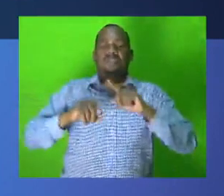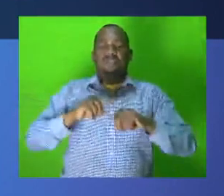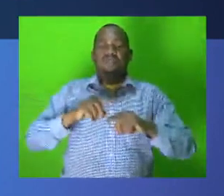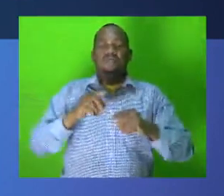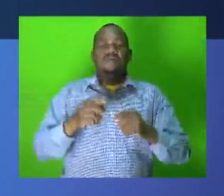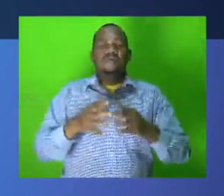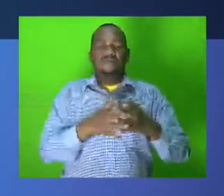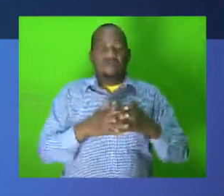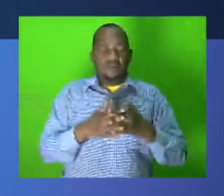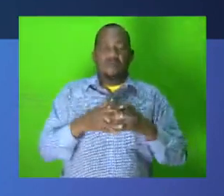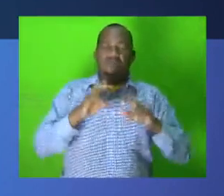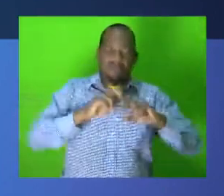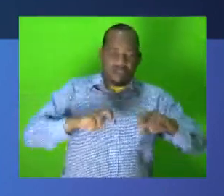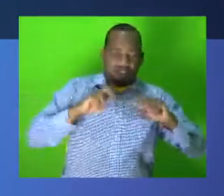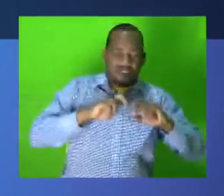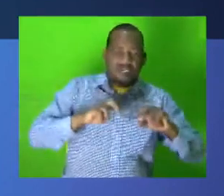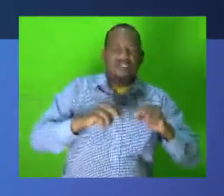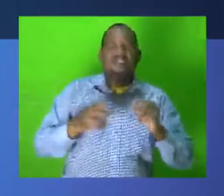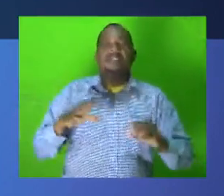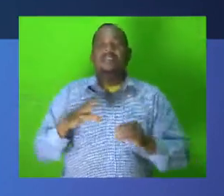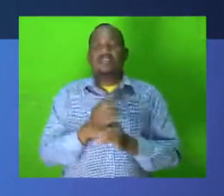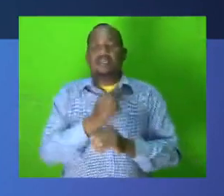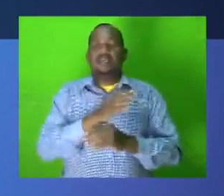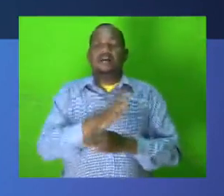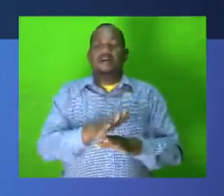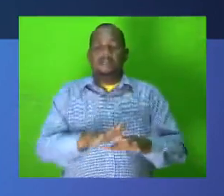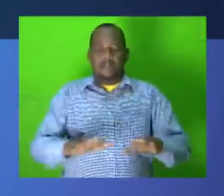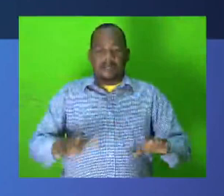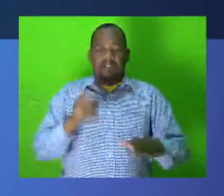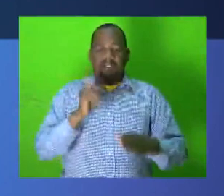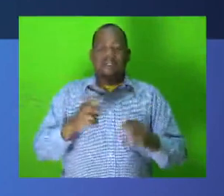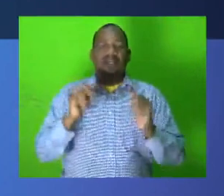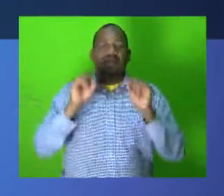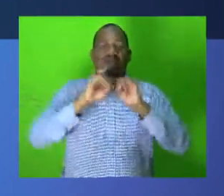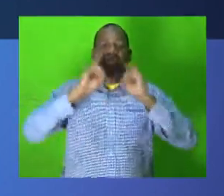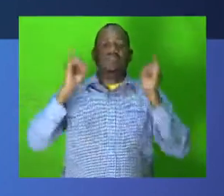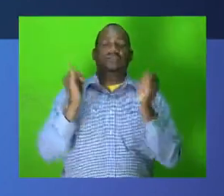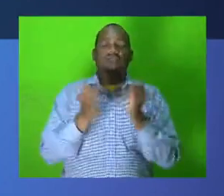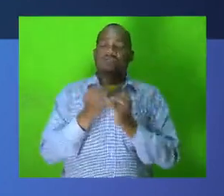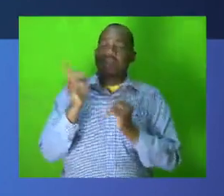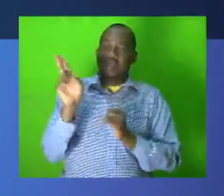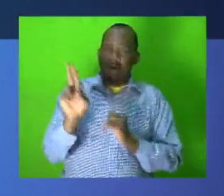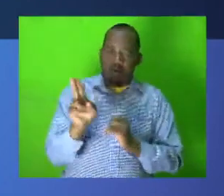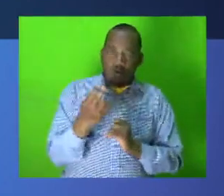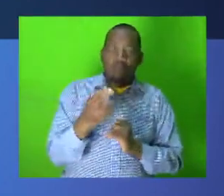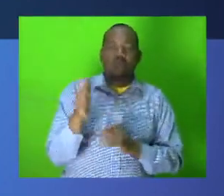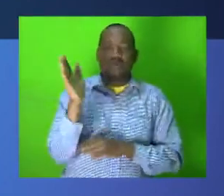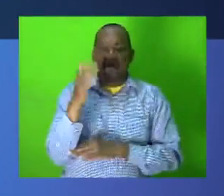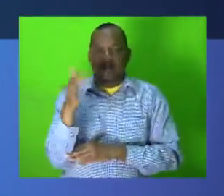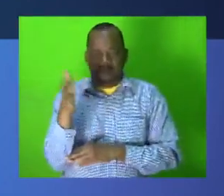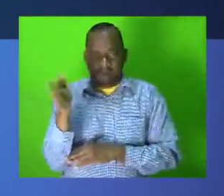research. It's useful to one who is preparing for career or